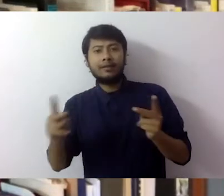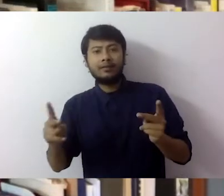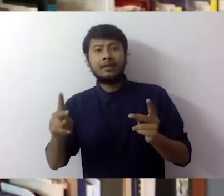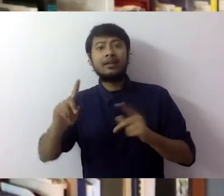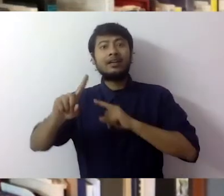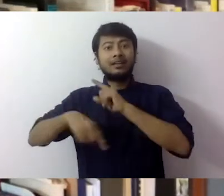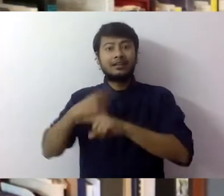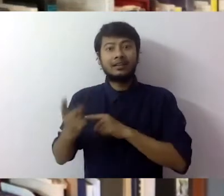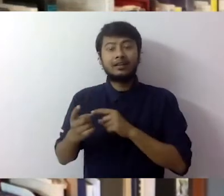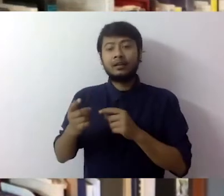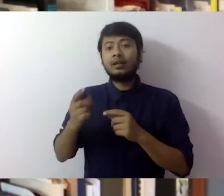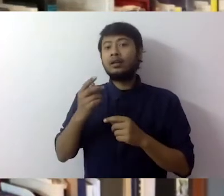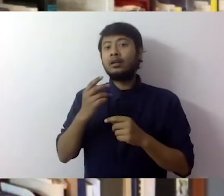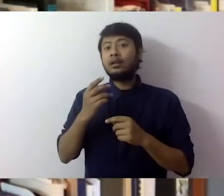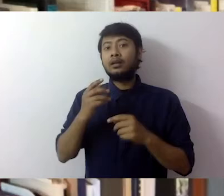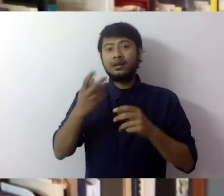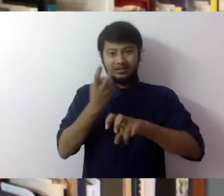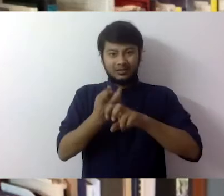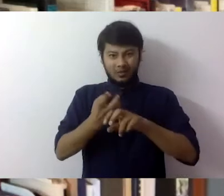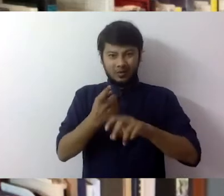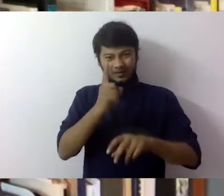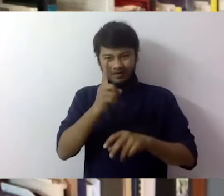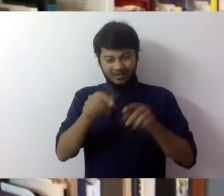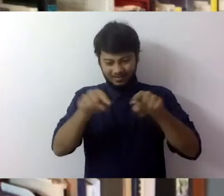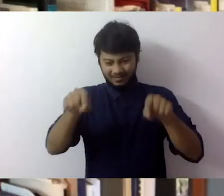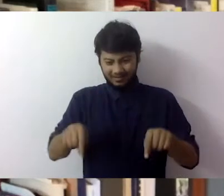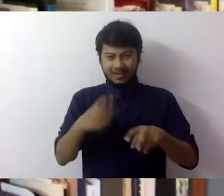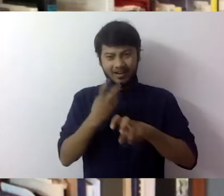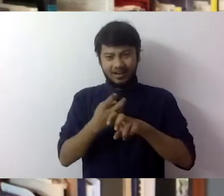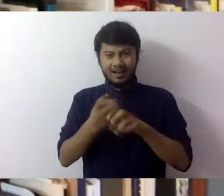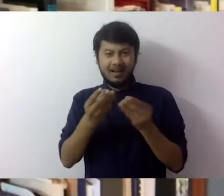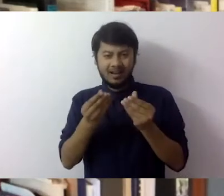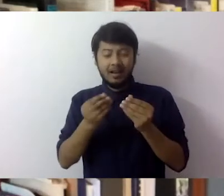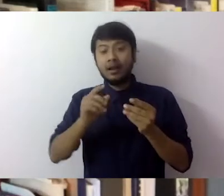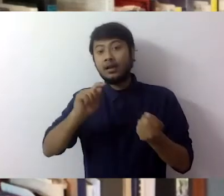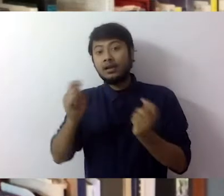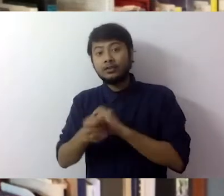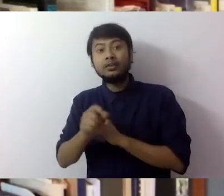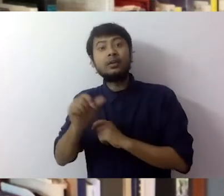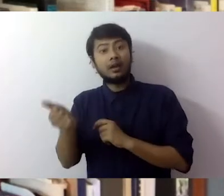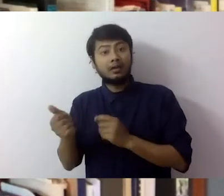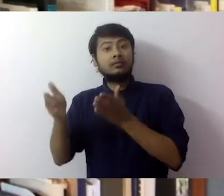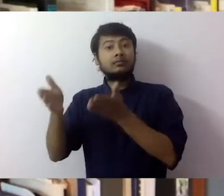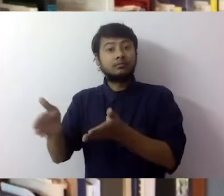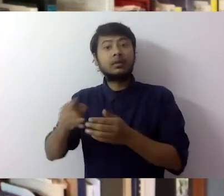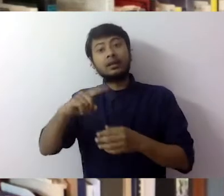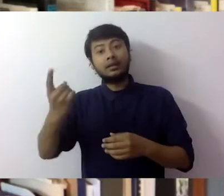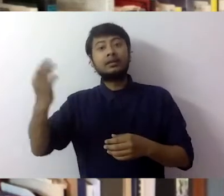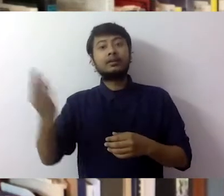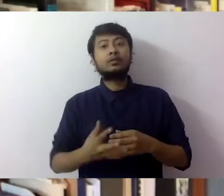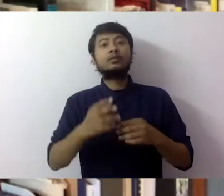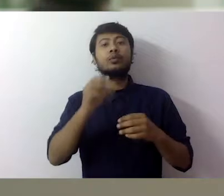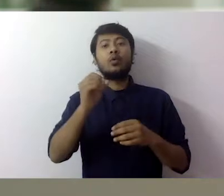then on to color lithographs printed from multiple stones, and finally to photomechanical printing, also called photo